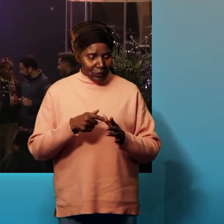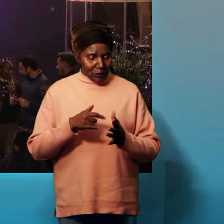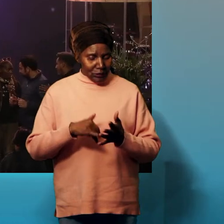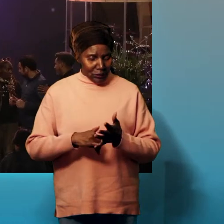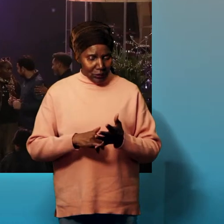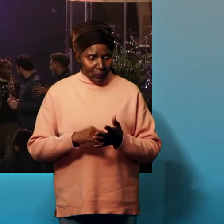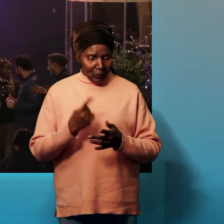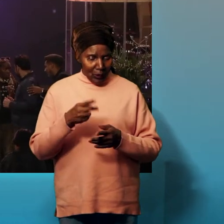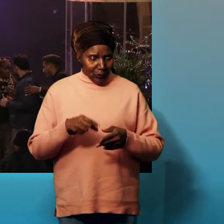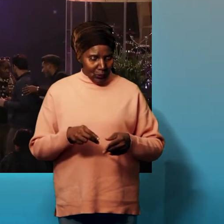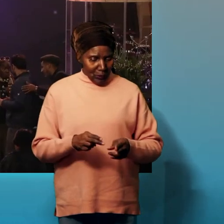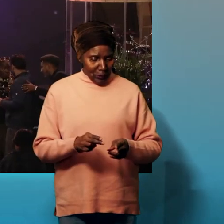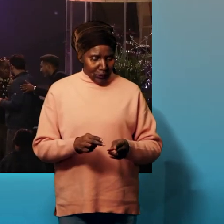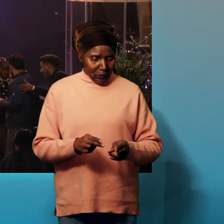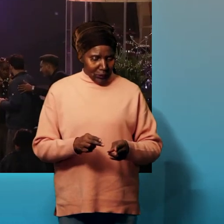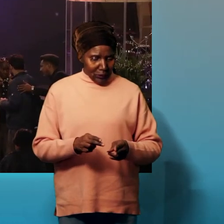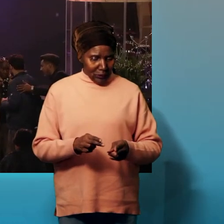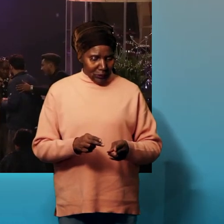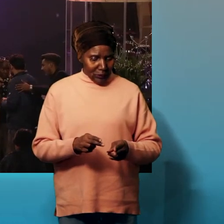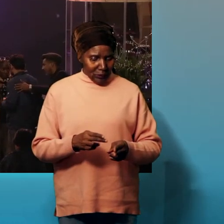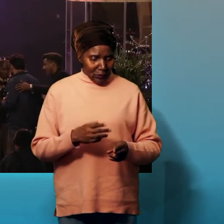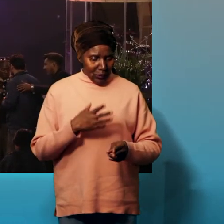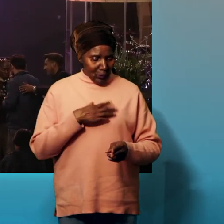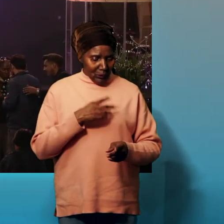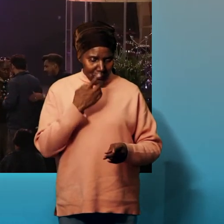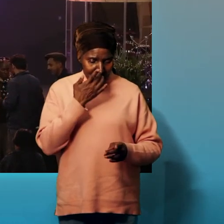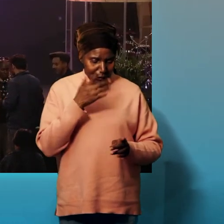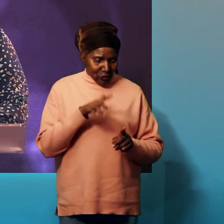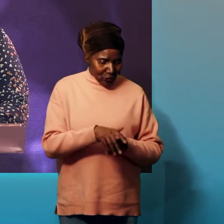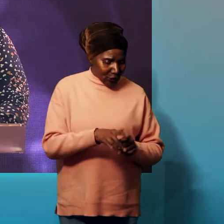betray and then I would die,